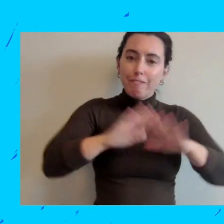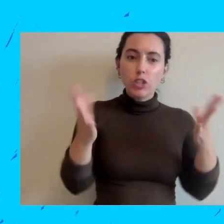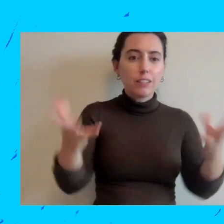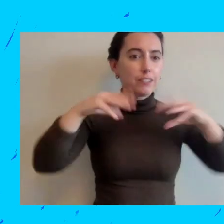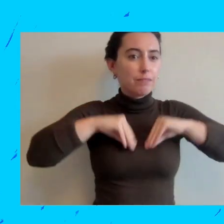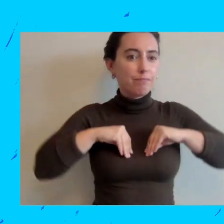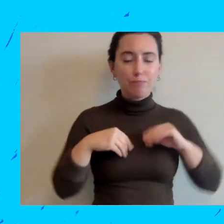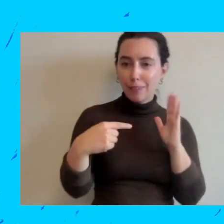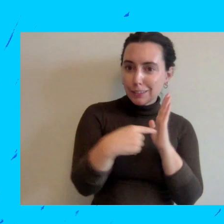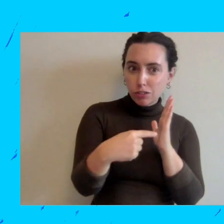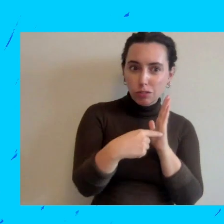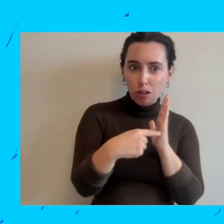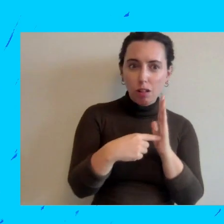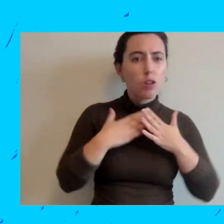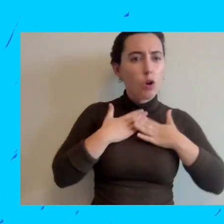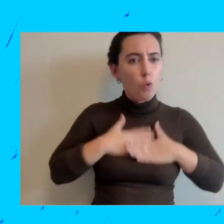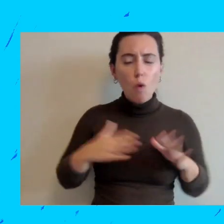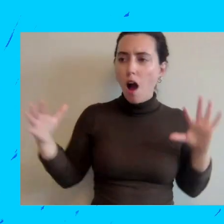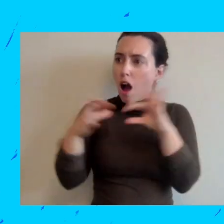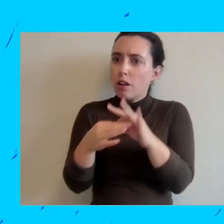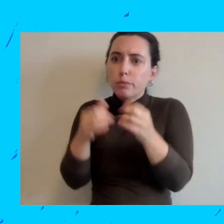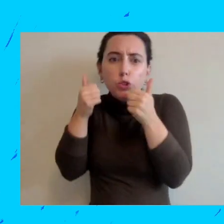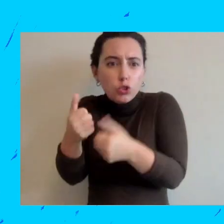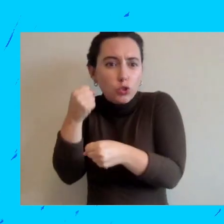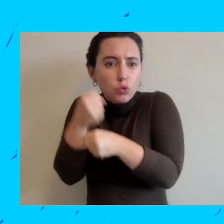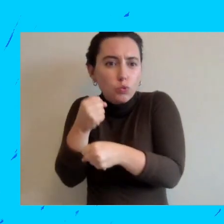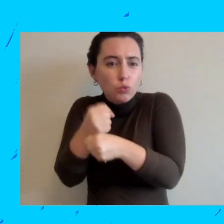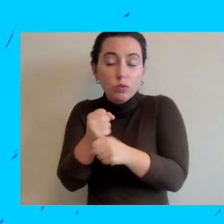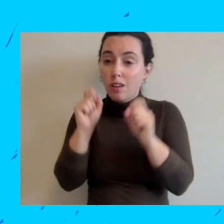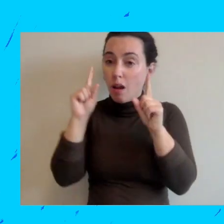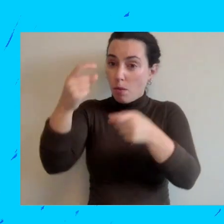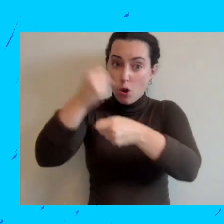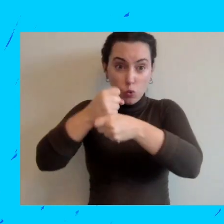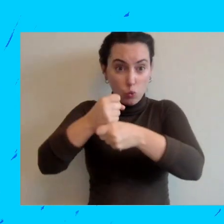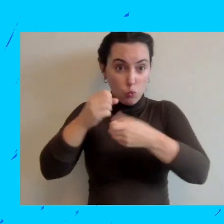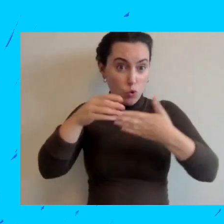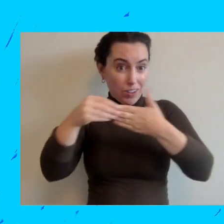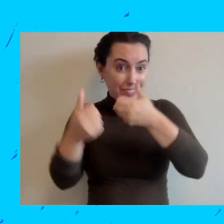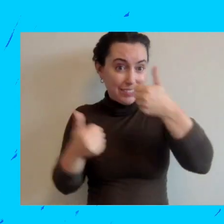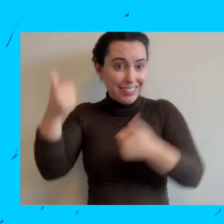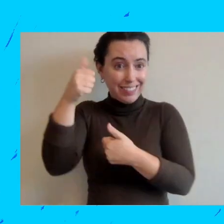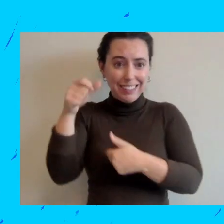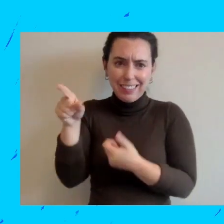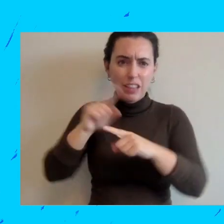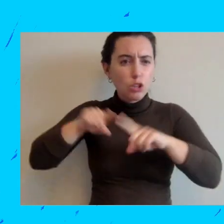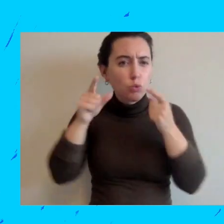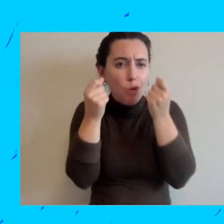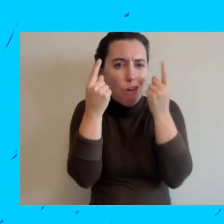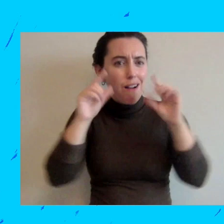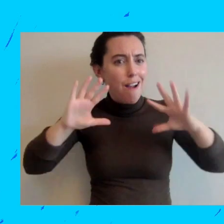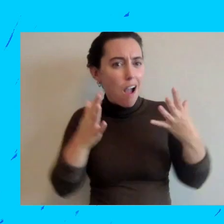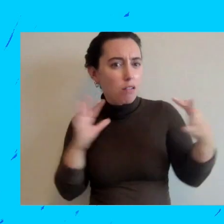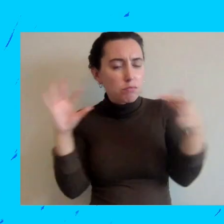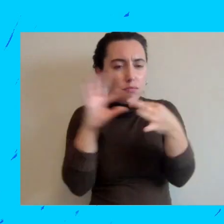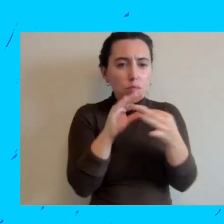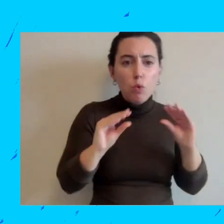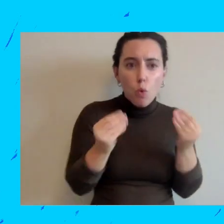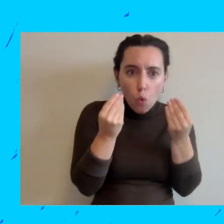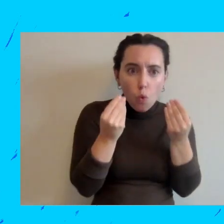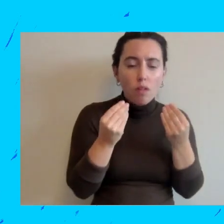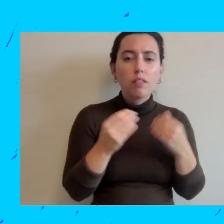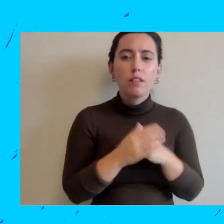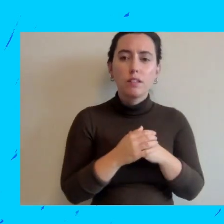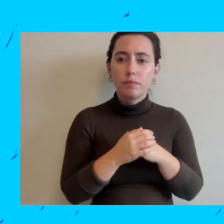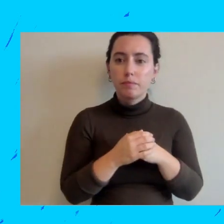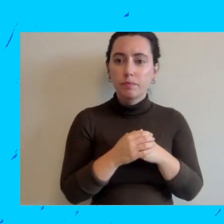we do. But workplace leaders don't currently understand how to attract young talent and, more importantly, retain them. I